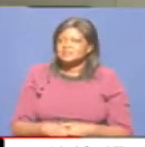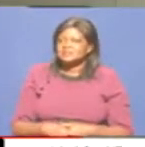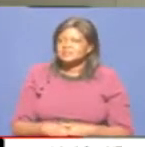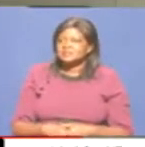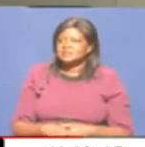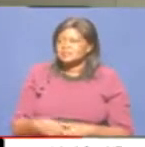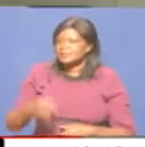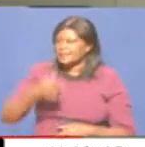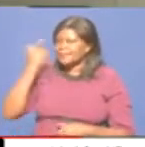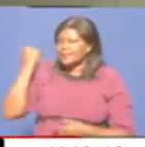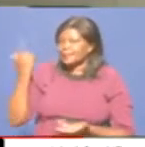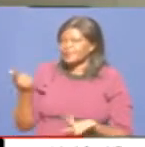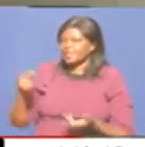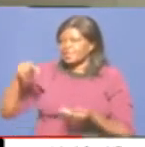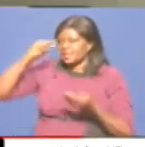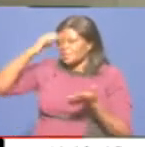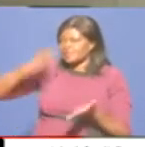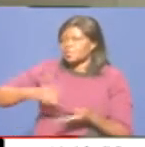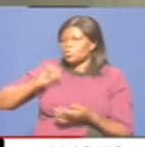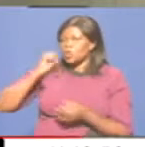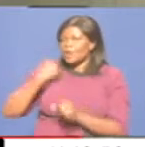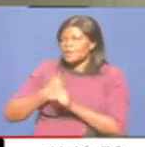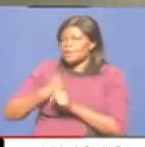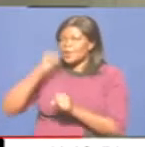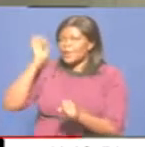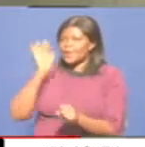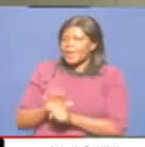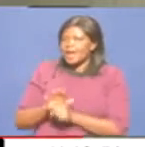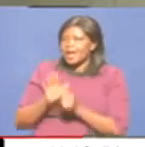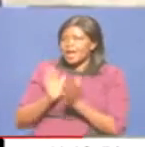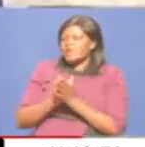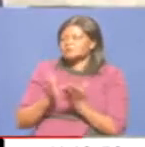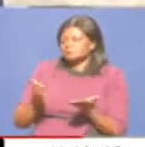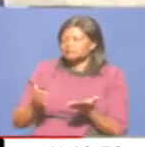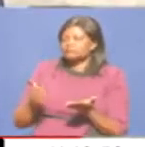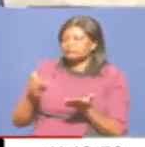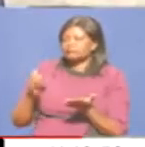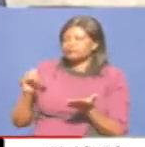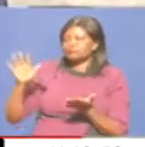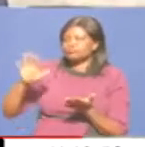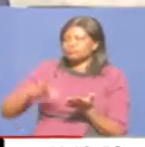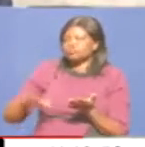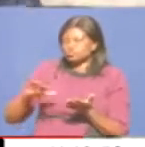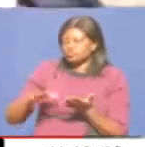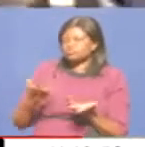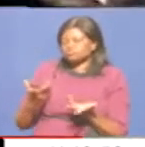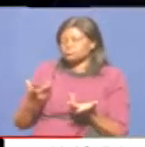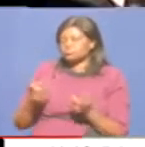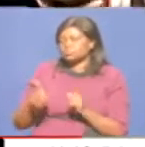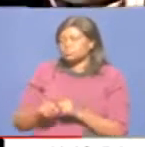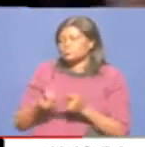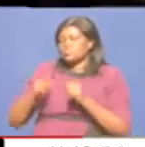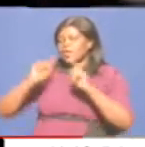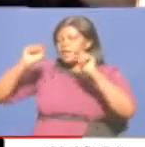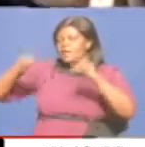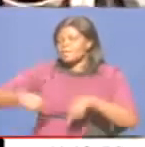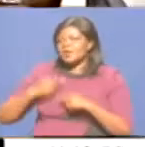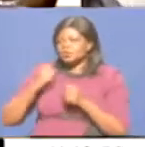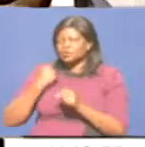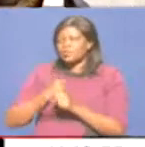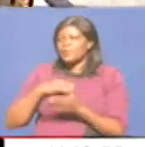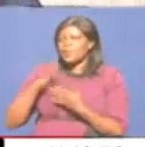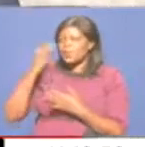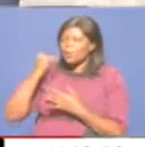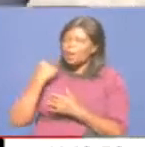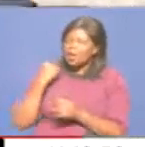because the governors will be doing so much and the constituents will put us on pressure at why that road was done by